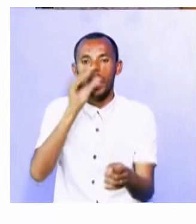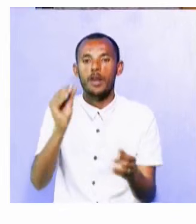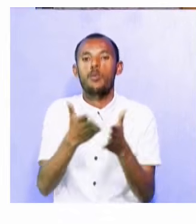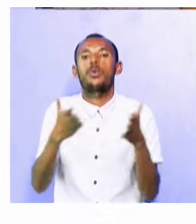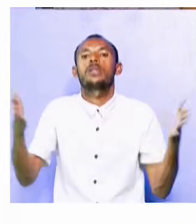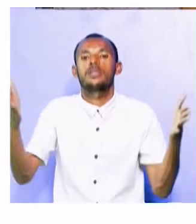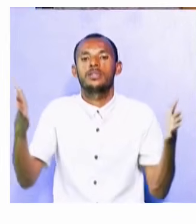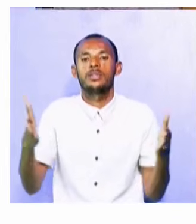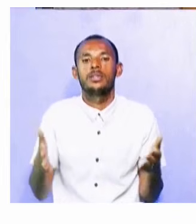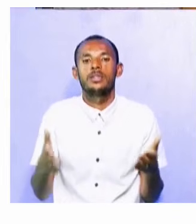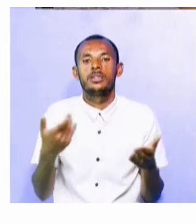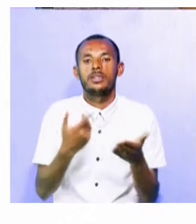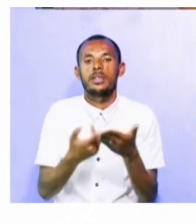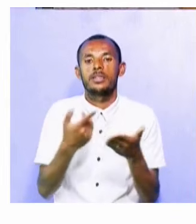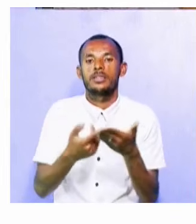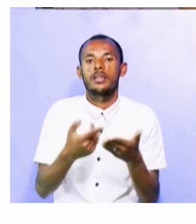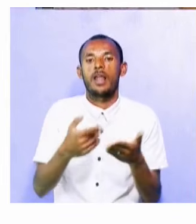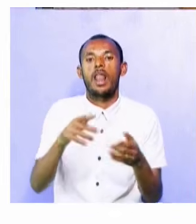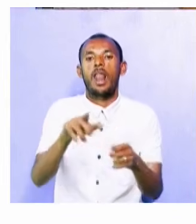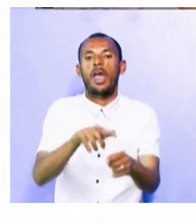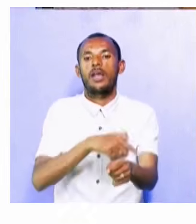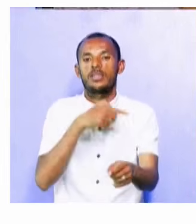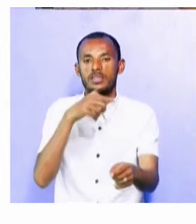Okay, there is length